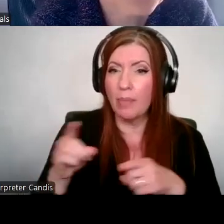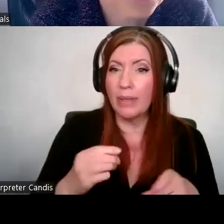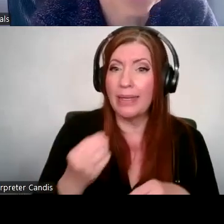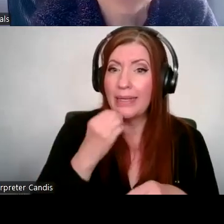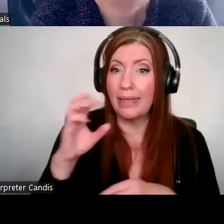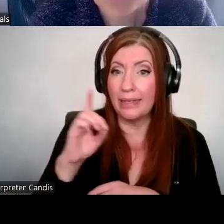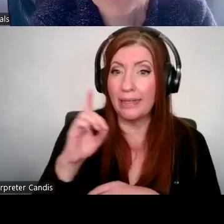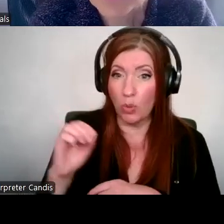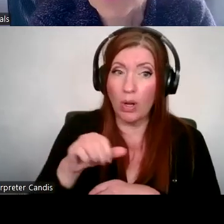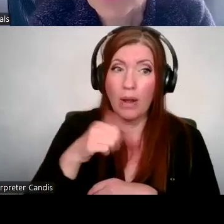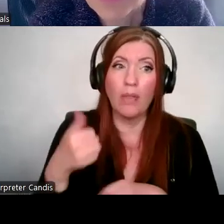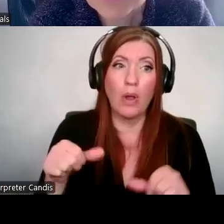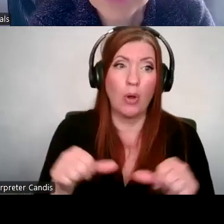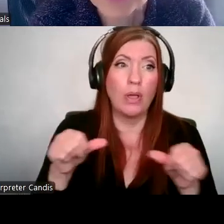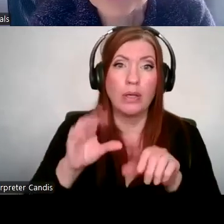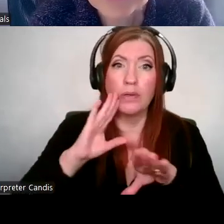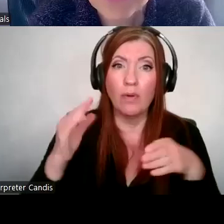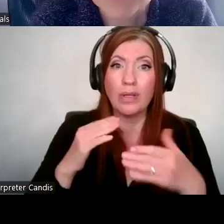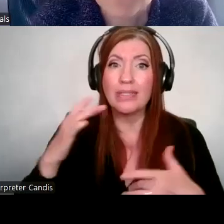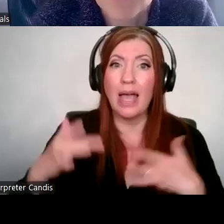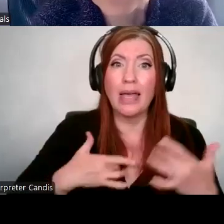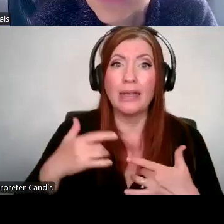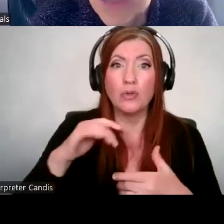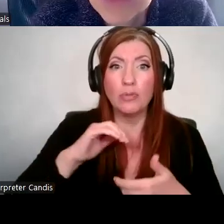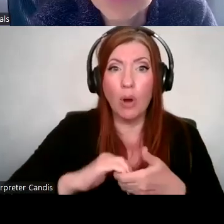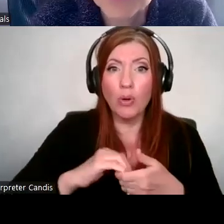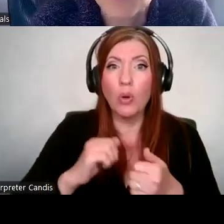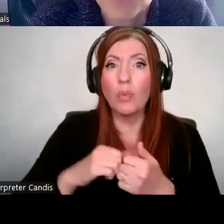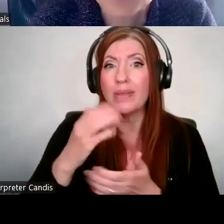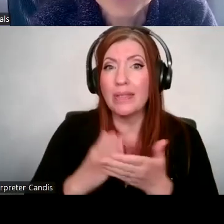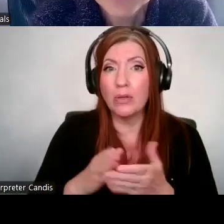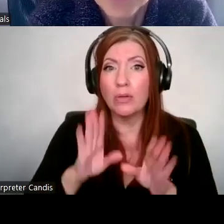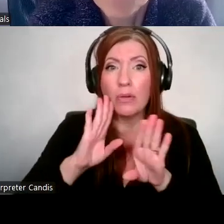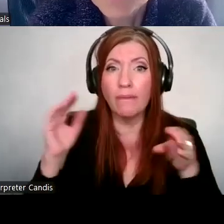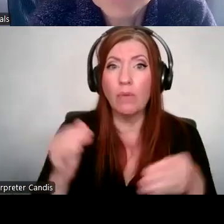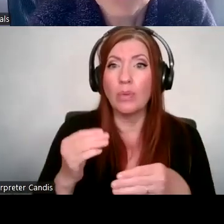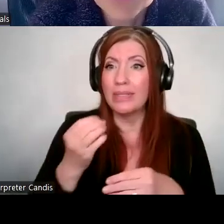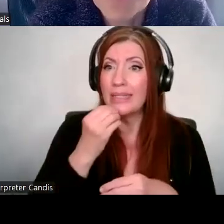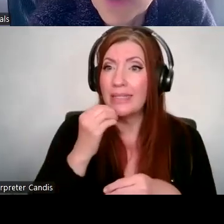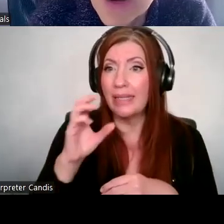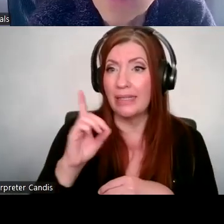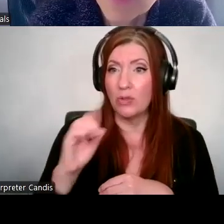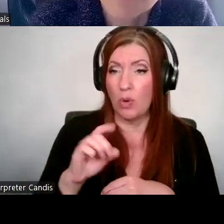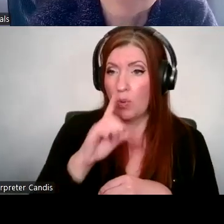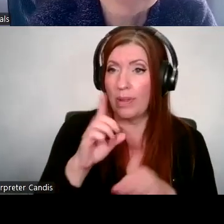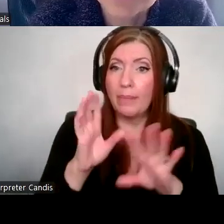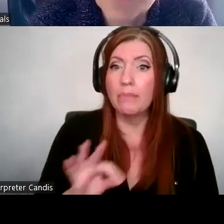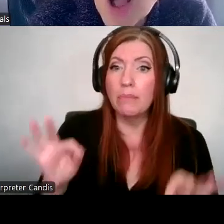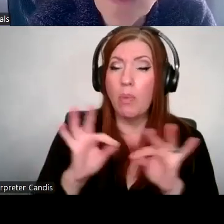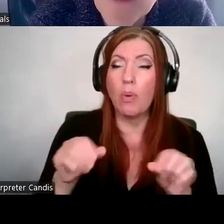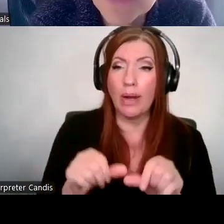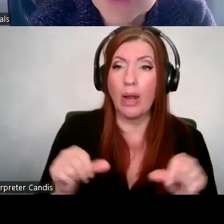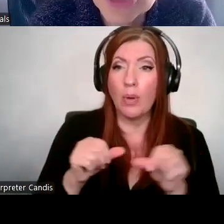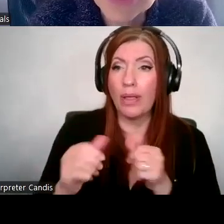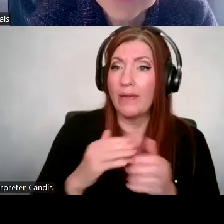really excited to be partnering with the section in SAMHSA that focuses on eating disorders. This is a really important area. Although it's a